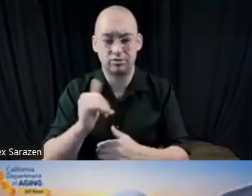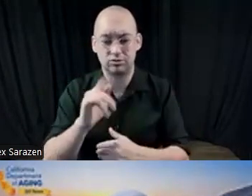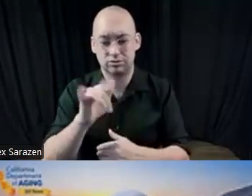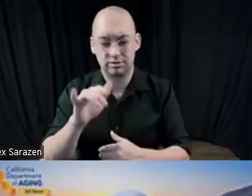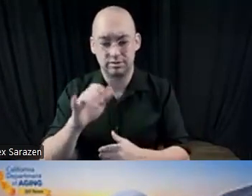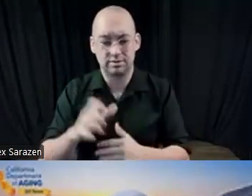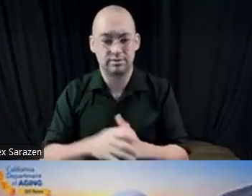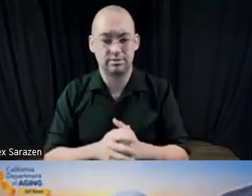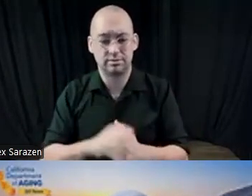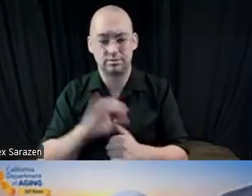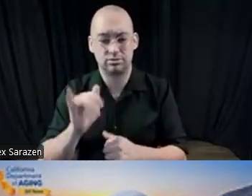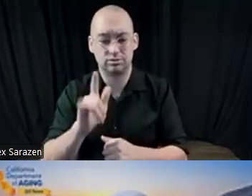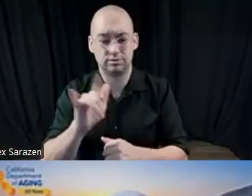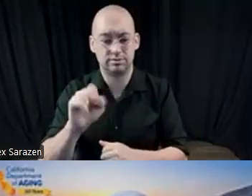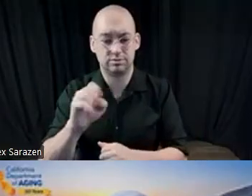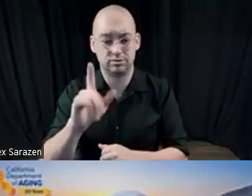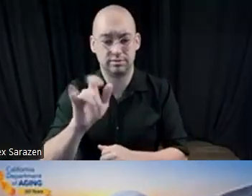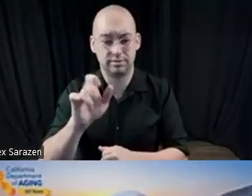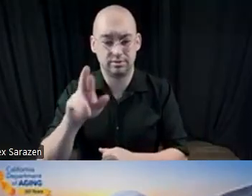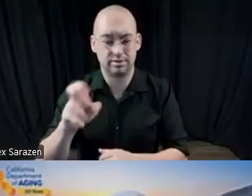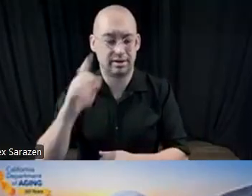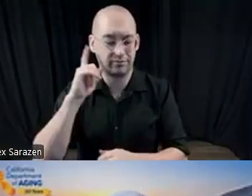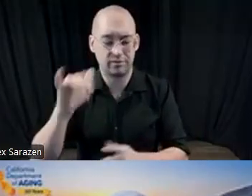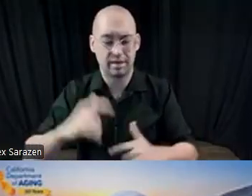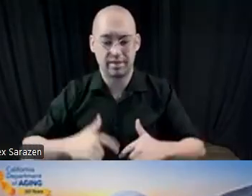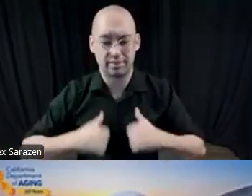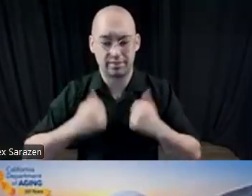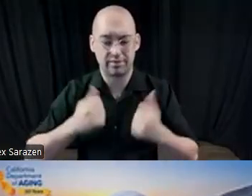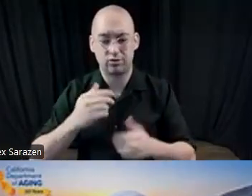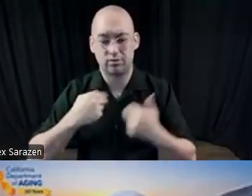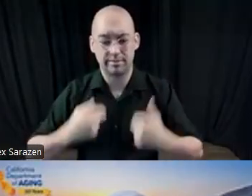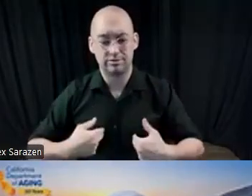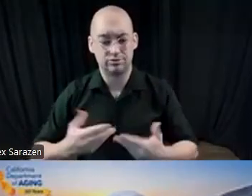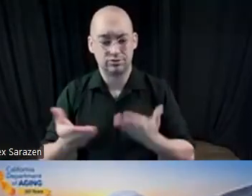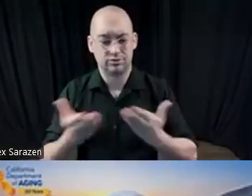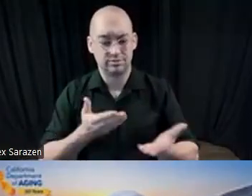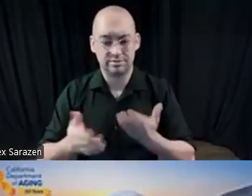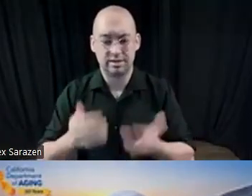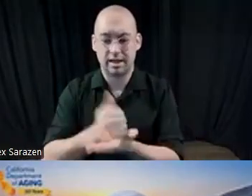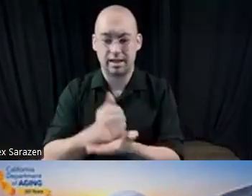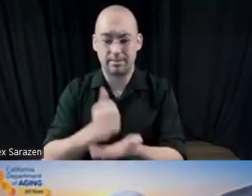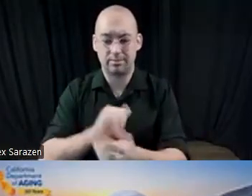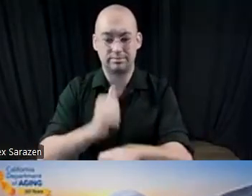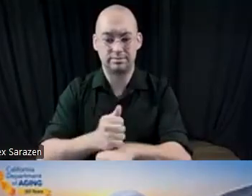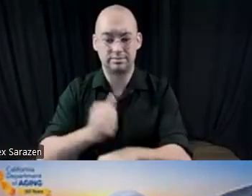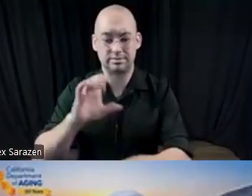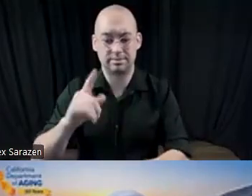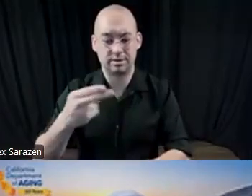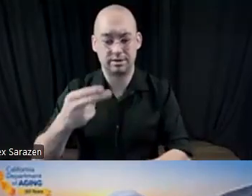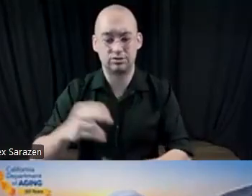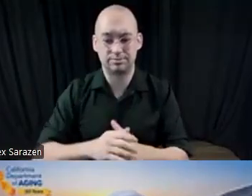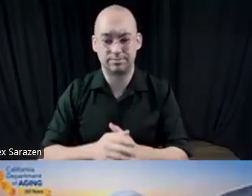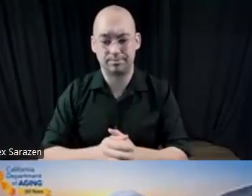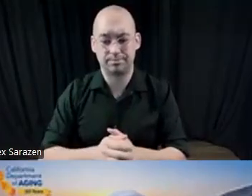Didn't Hi, see. Julie Soulier with California Health and Human Services Agency, and I help support CDPH. Wonderful.